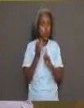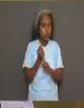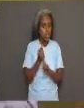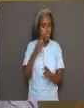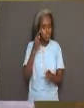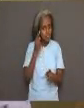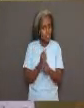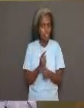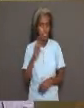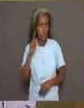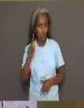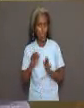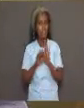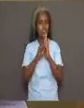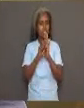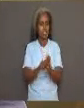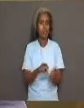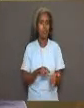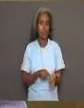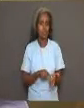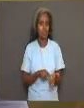just one sample point.